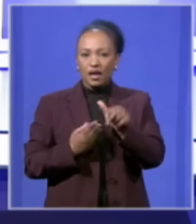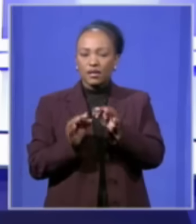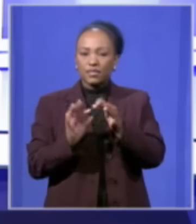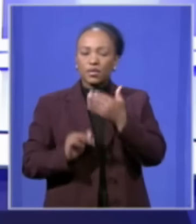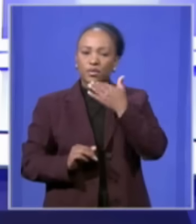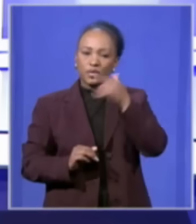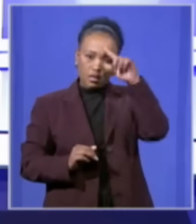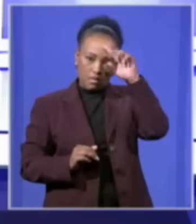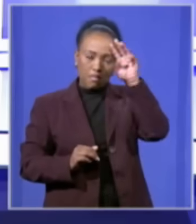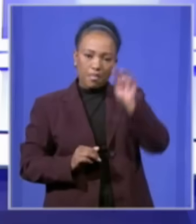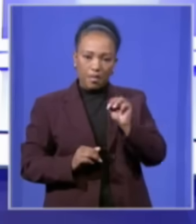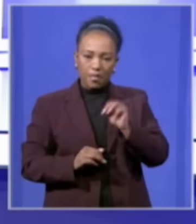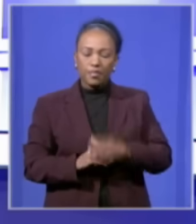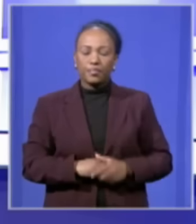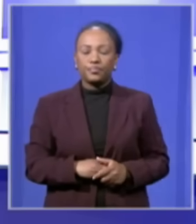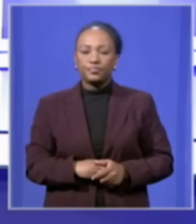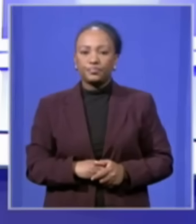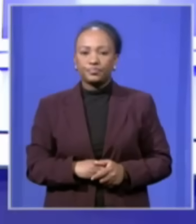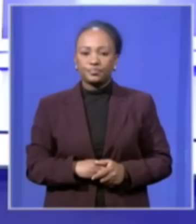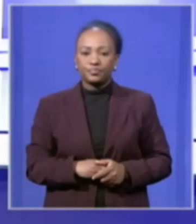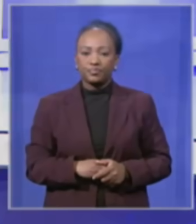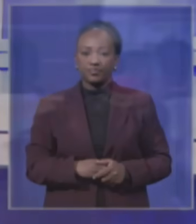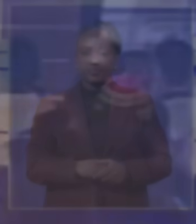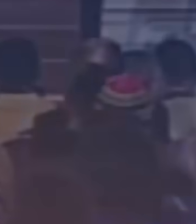wa polelo ya diatla Mpho Teme.